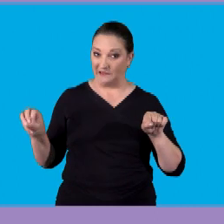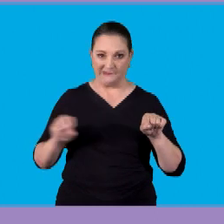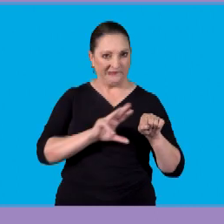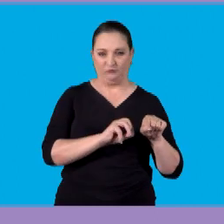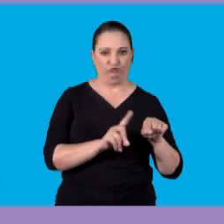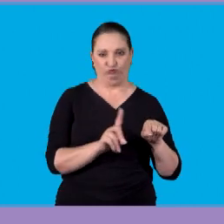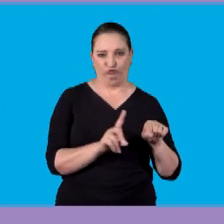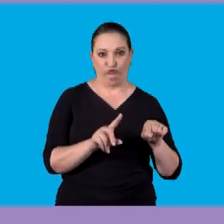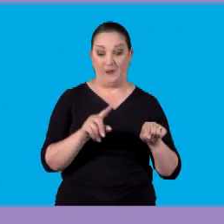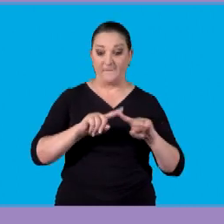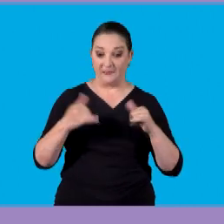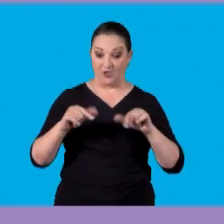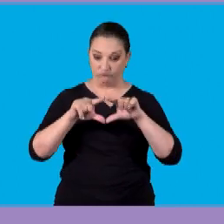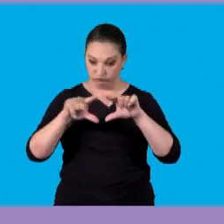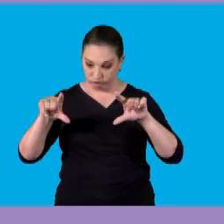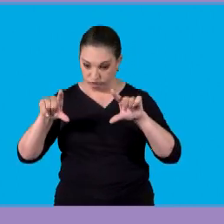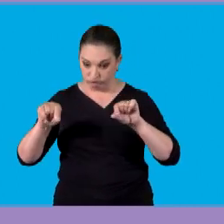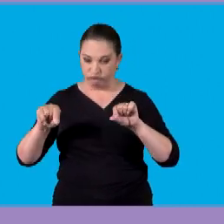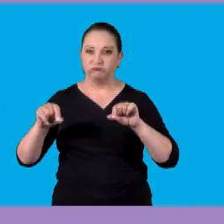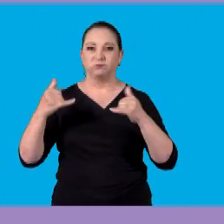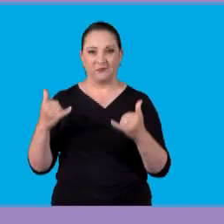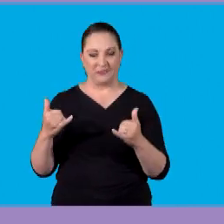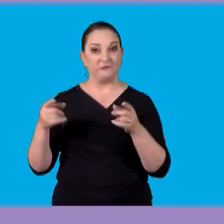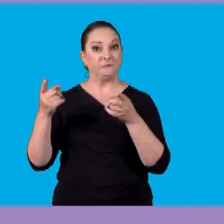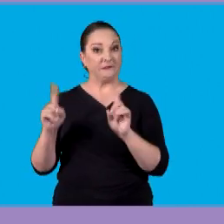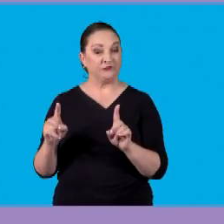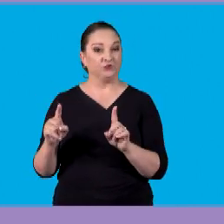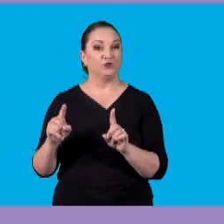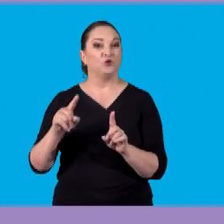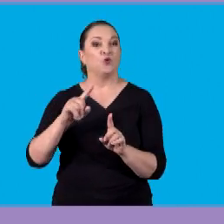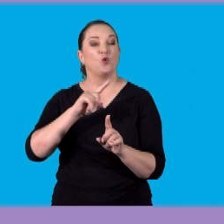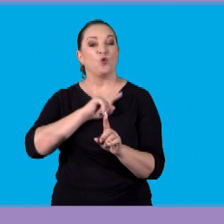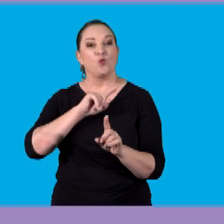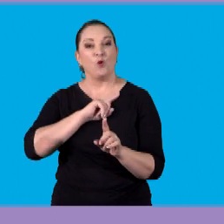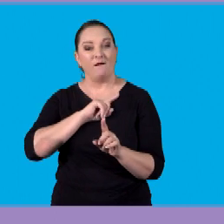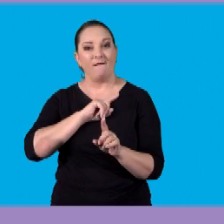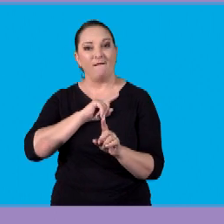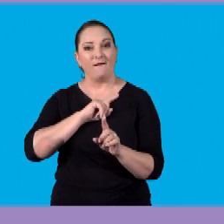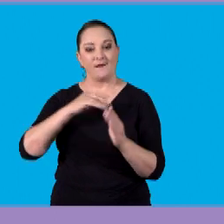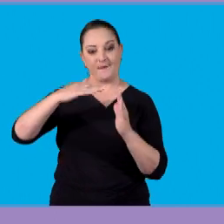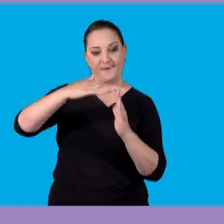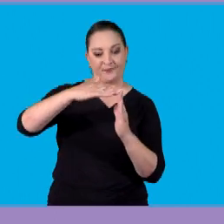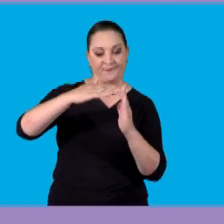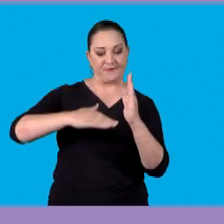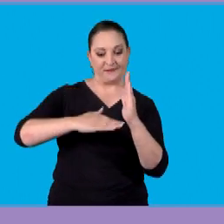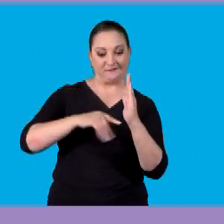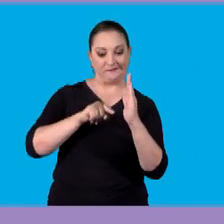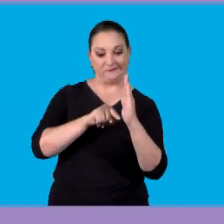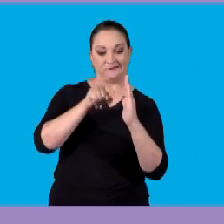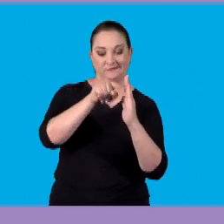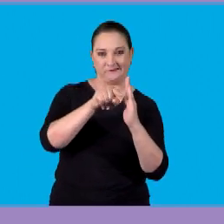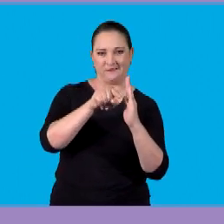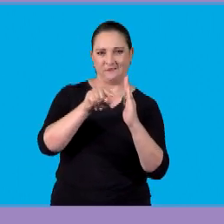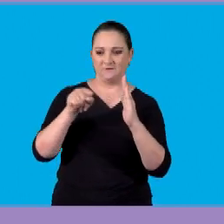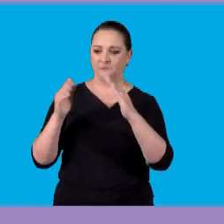properties as the others. That is why, as the other quadrilaterals that are here on the screen, that is why